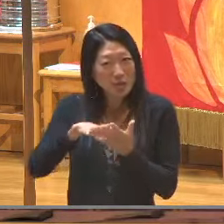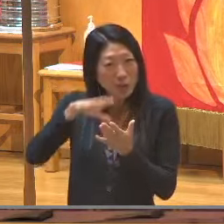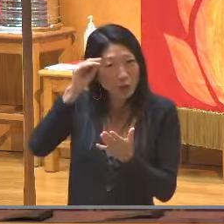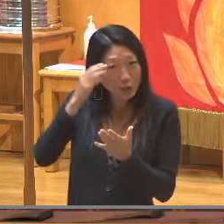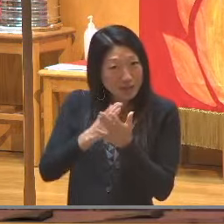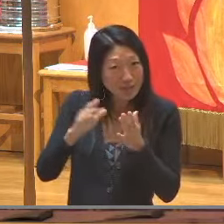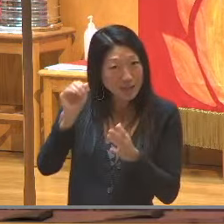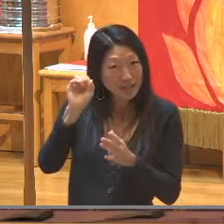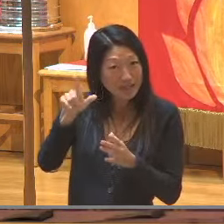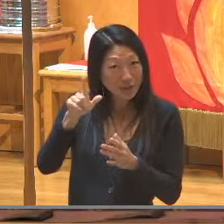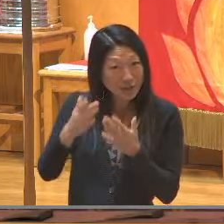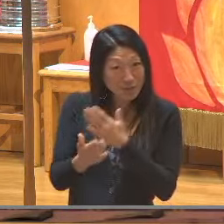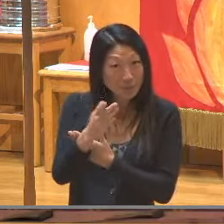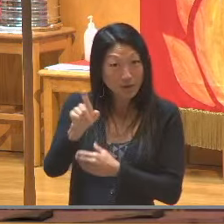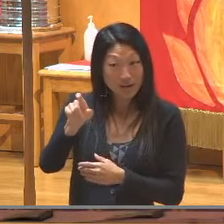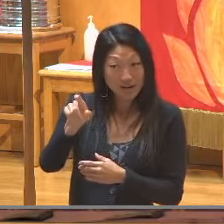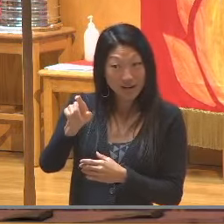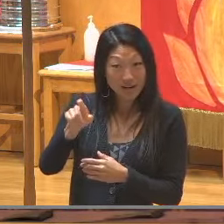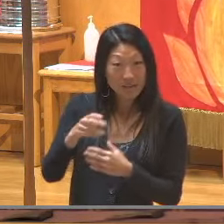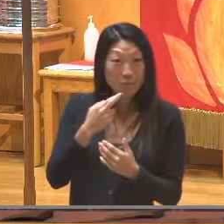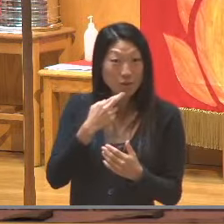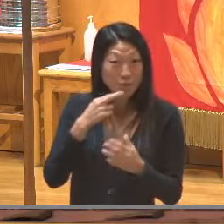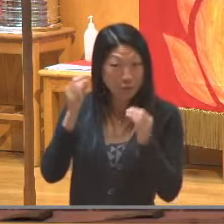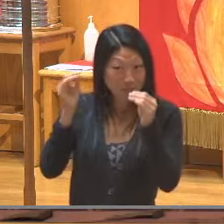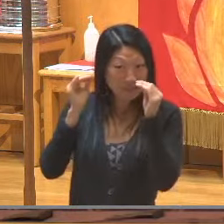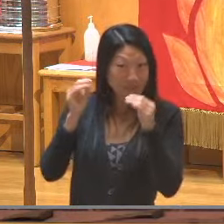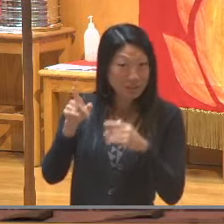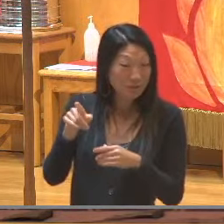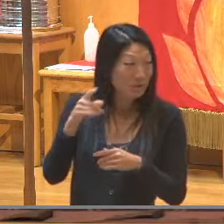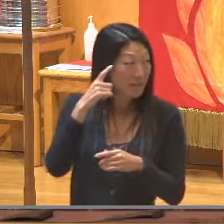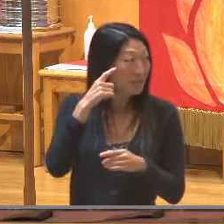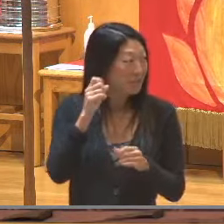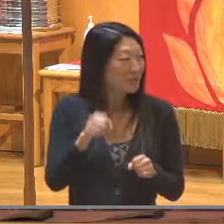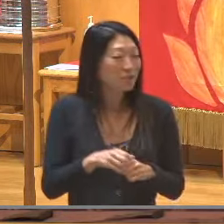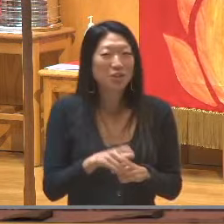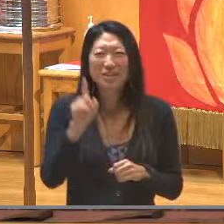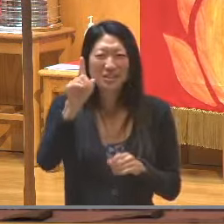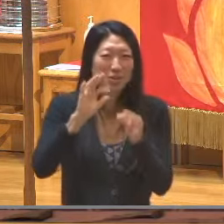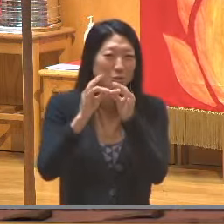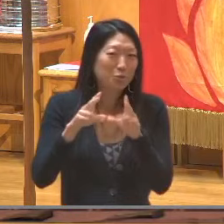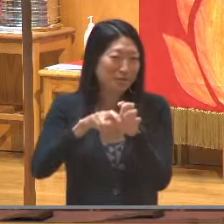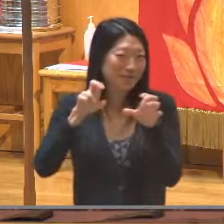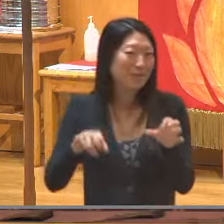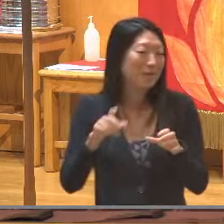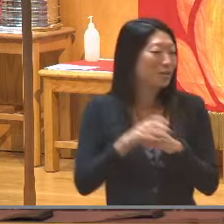some ASL this morning from Rachel? Do you think you could teach us something, Rachel?